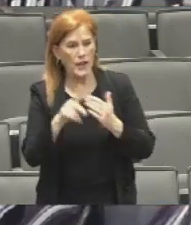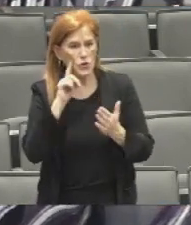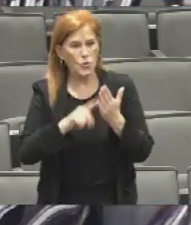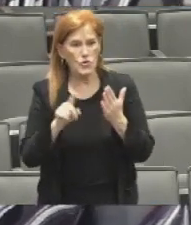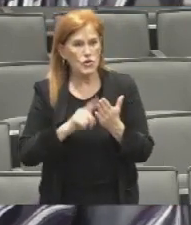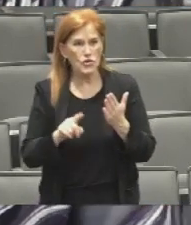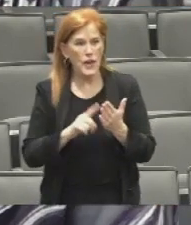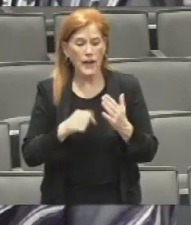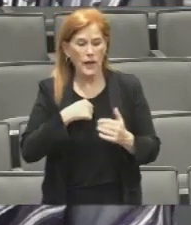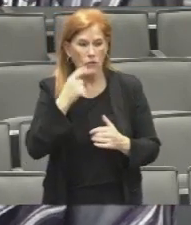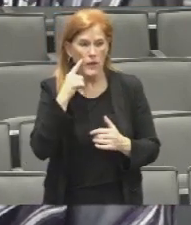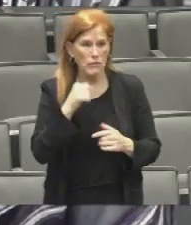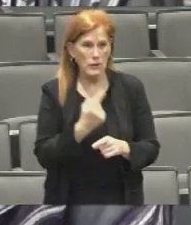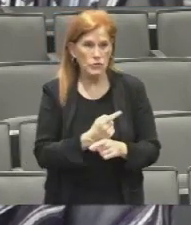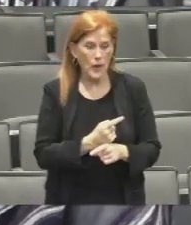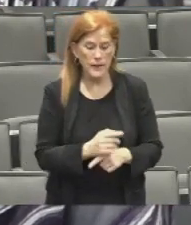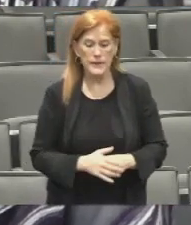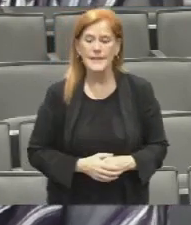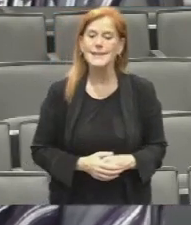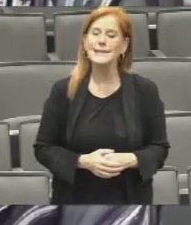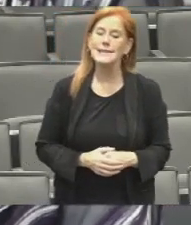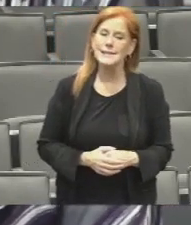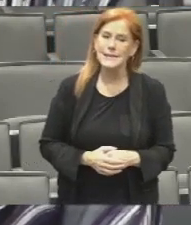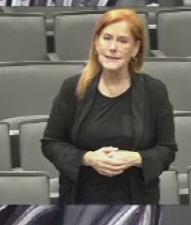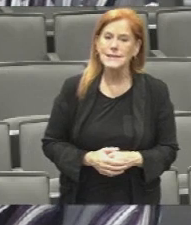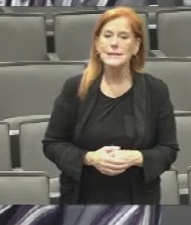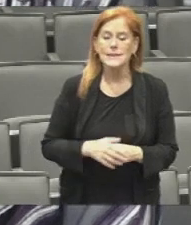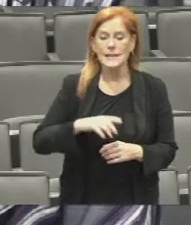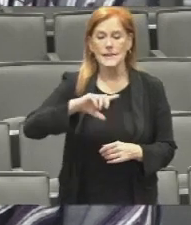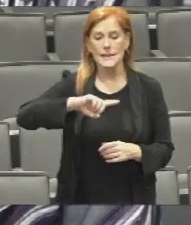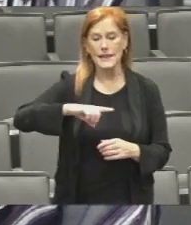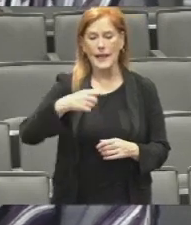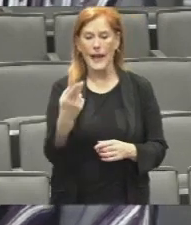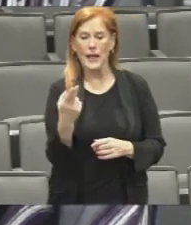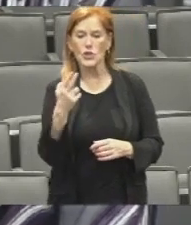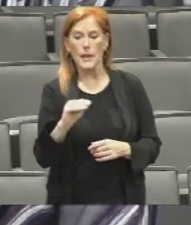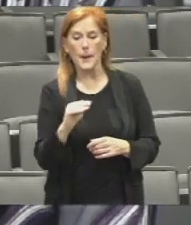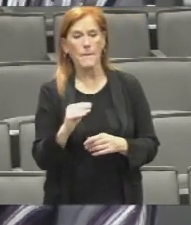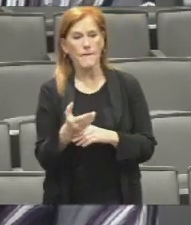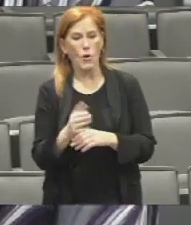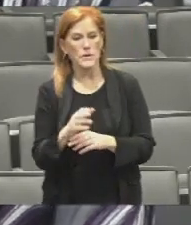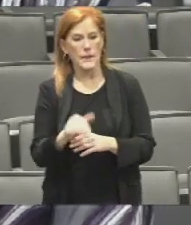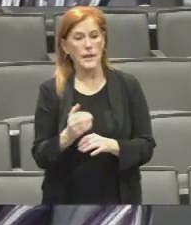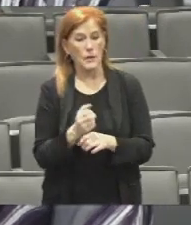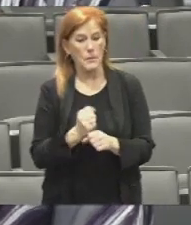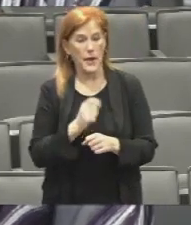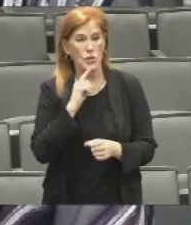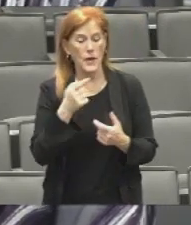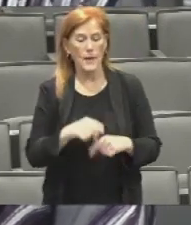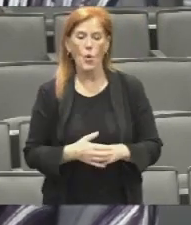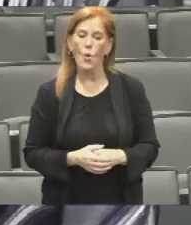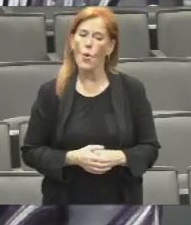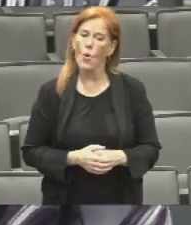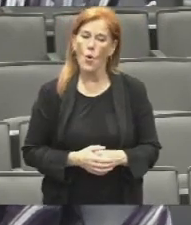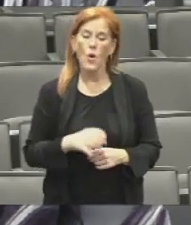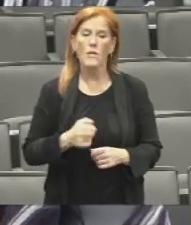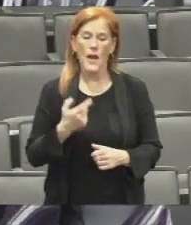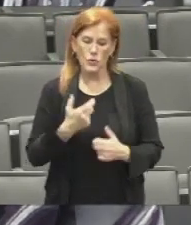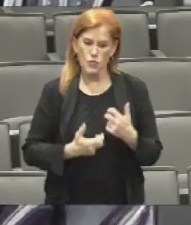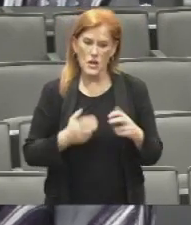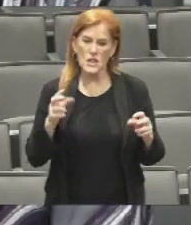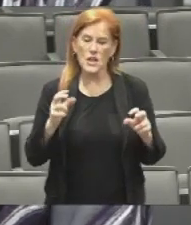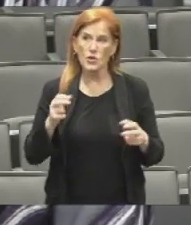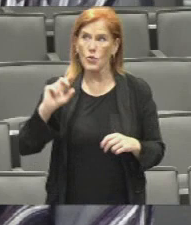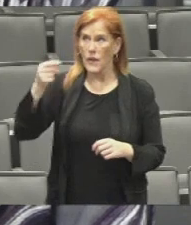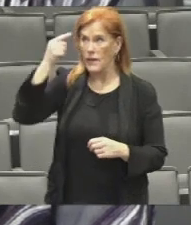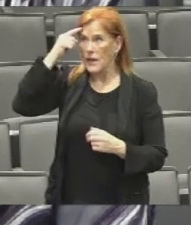It's hard. Enforcement of the DHM is really an issue with the governor on the